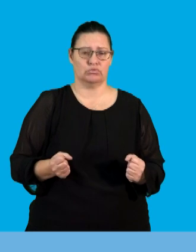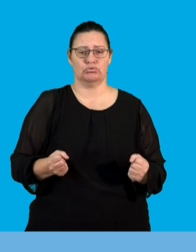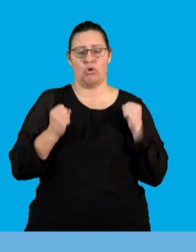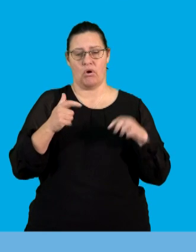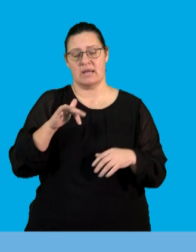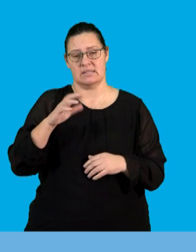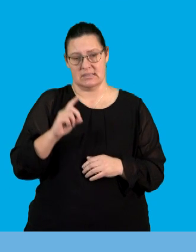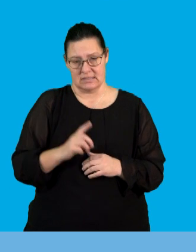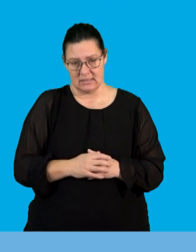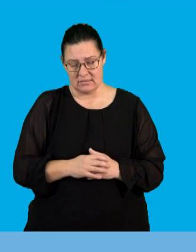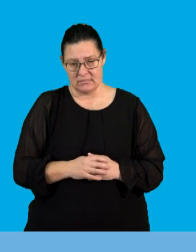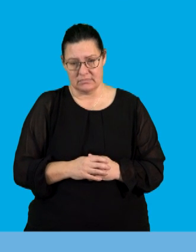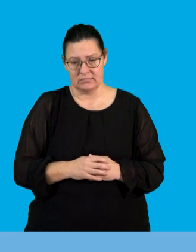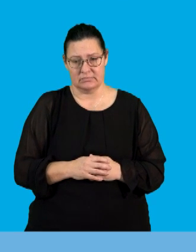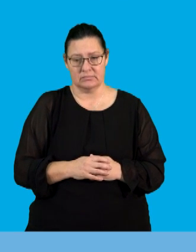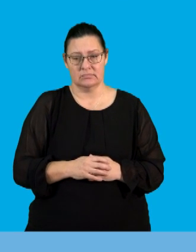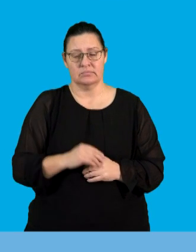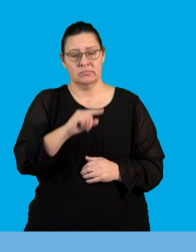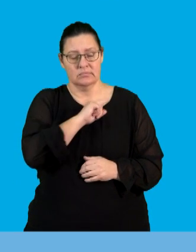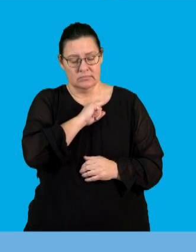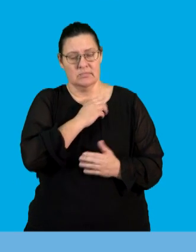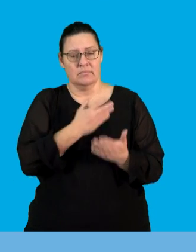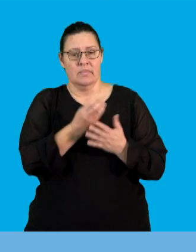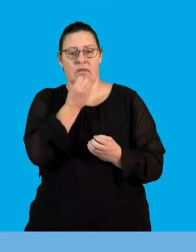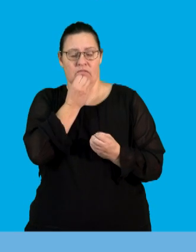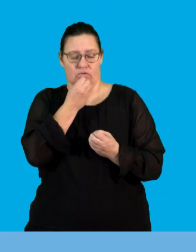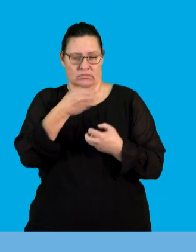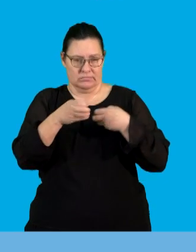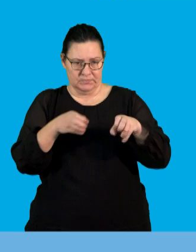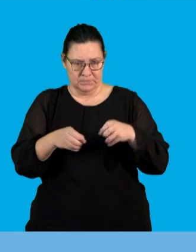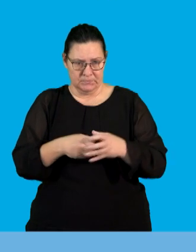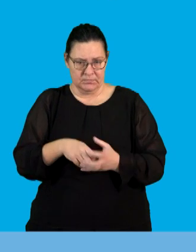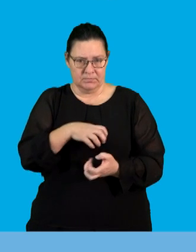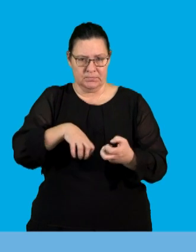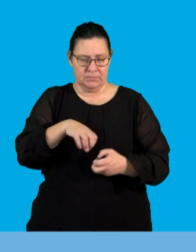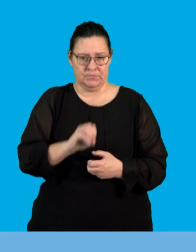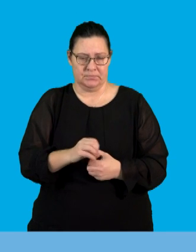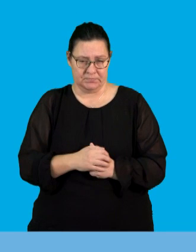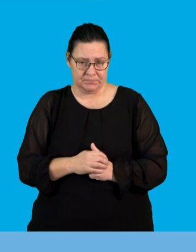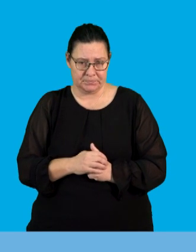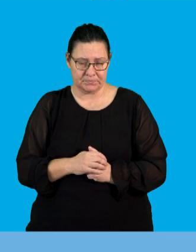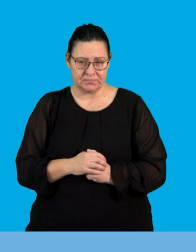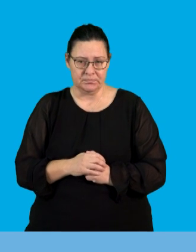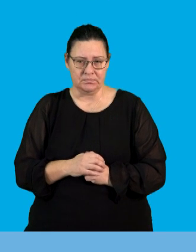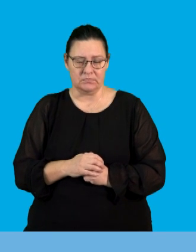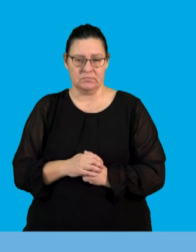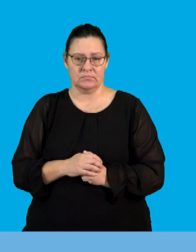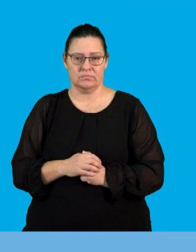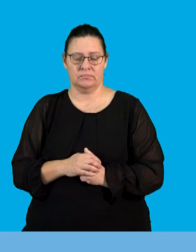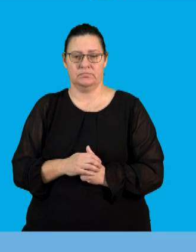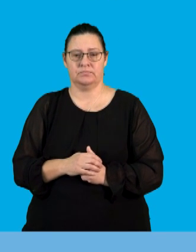very corrosive, which is why it is able to break down the food that we eat, anything that we are putting in our mouth